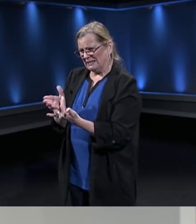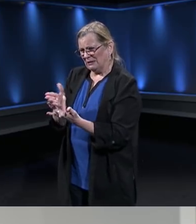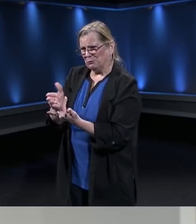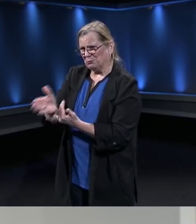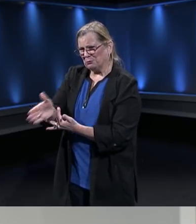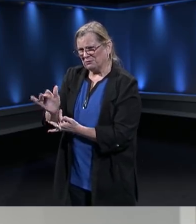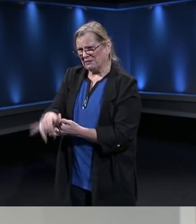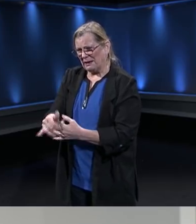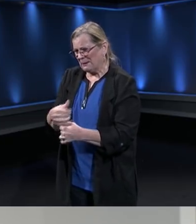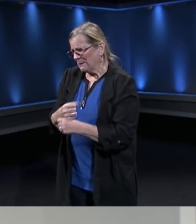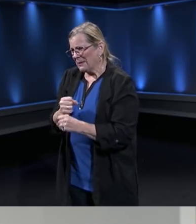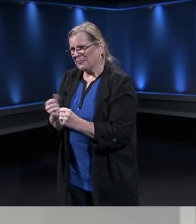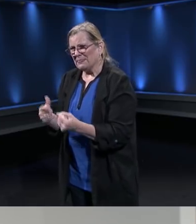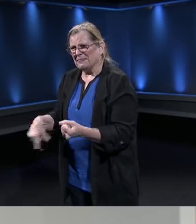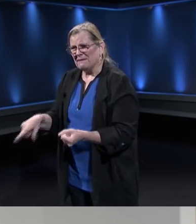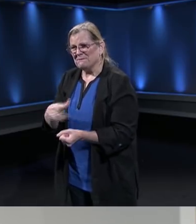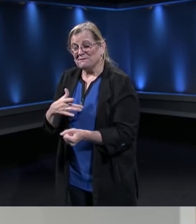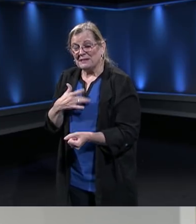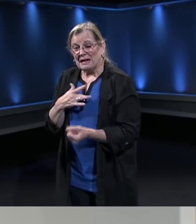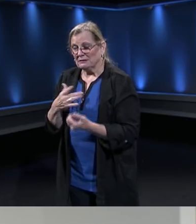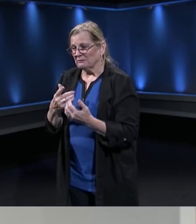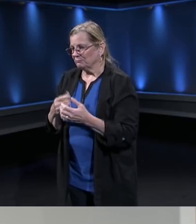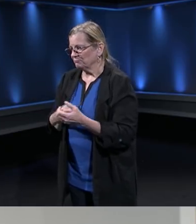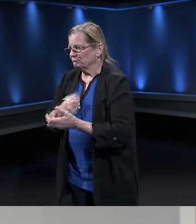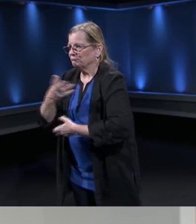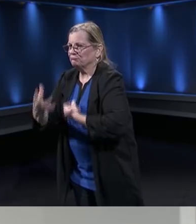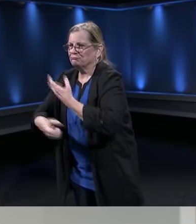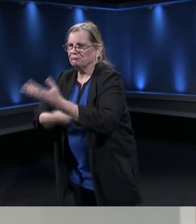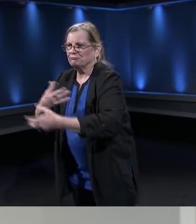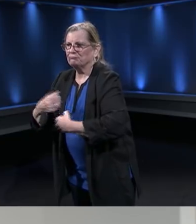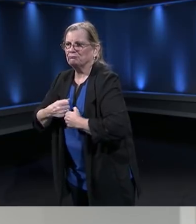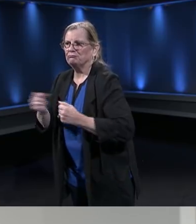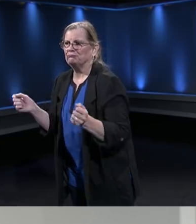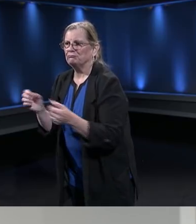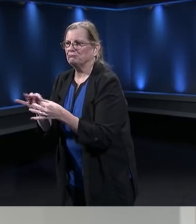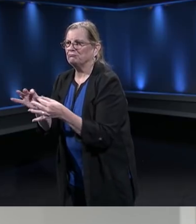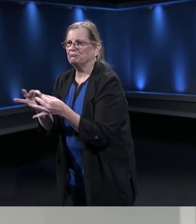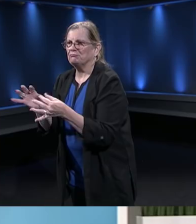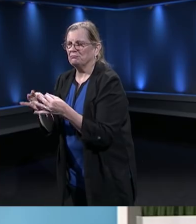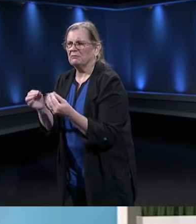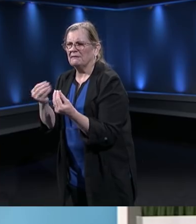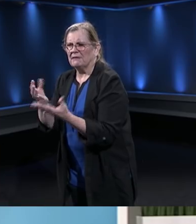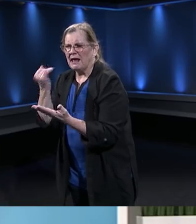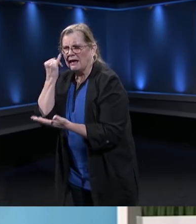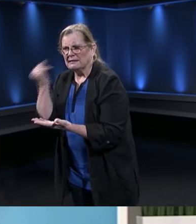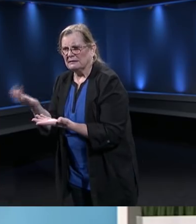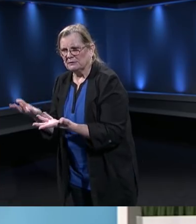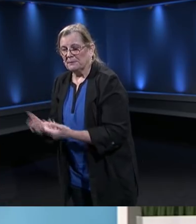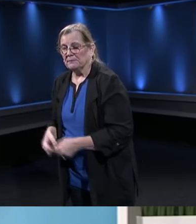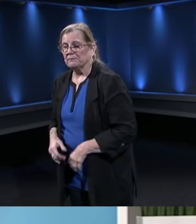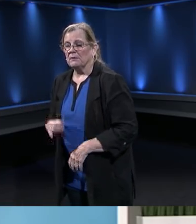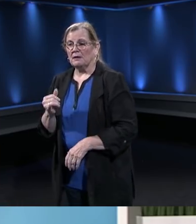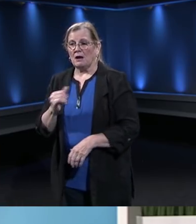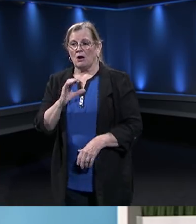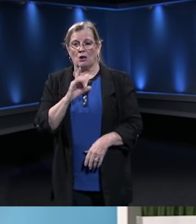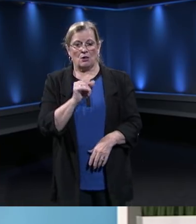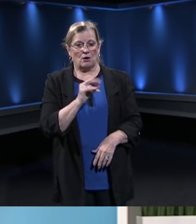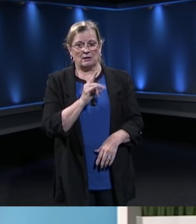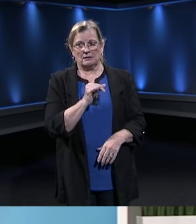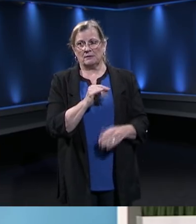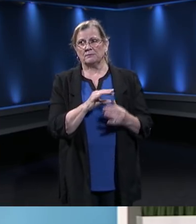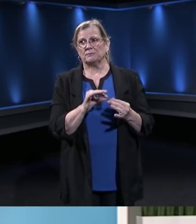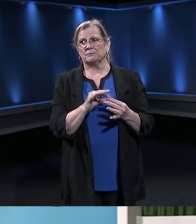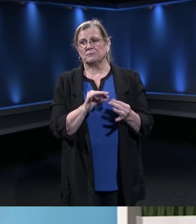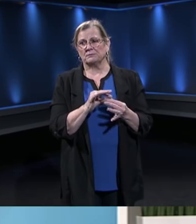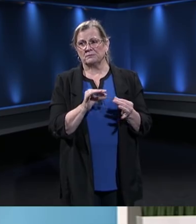start sharing so that you can apply some of these wonderful ideas that you've shared? Absolutely, I can talk about that. And I'm, in addition to